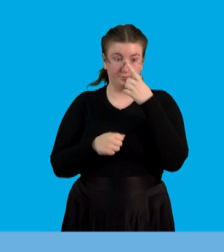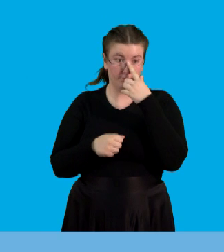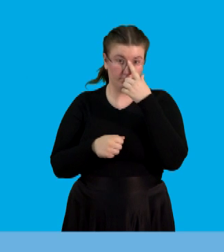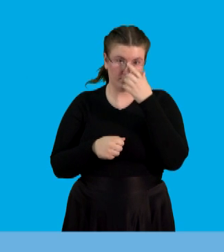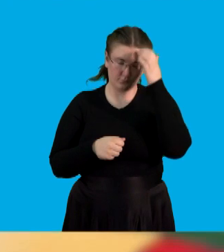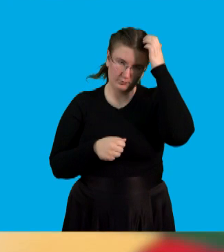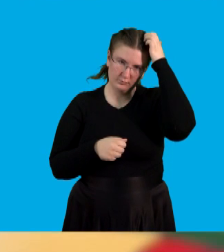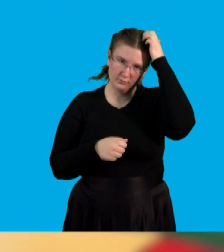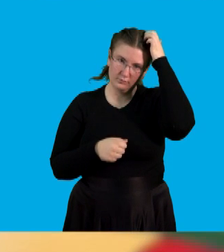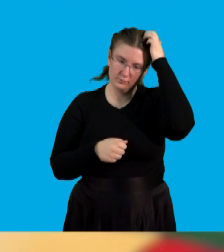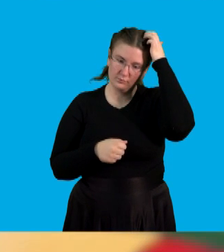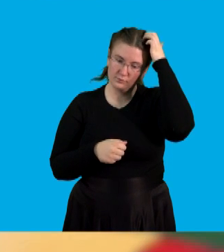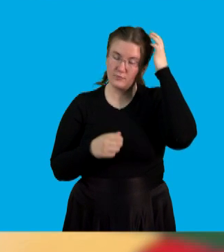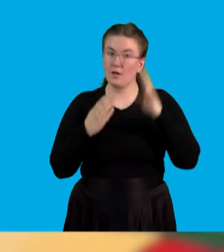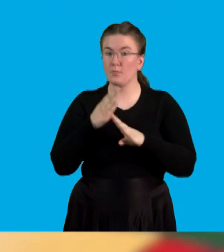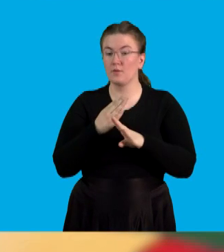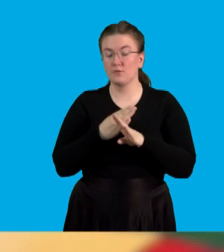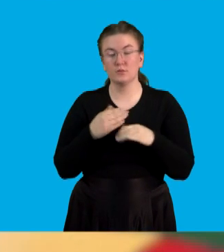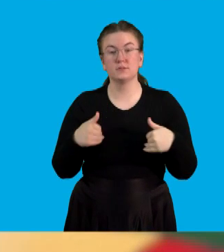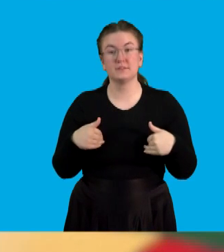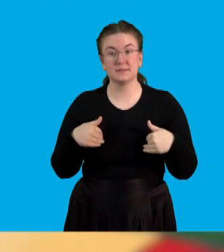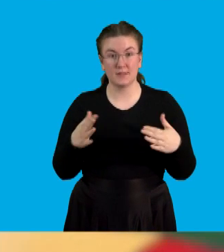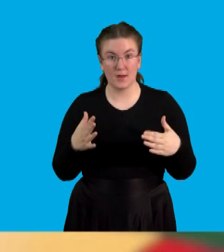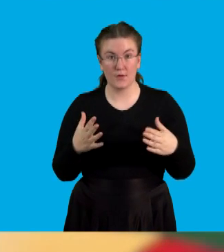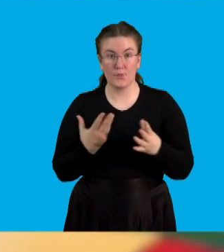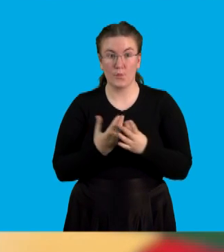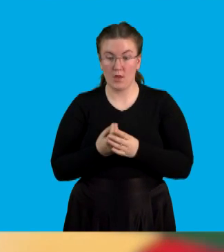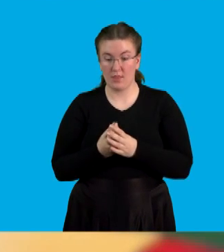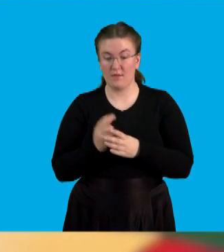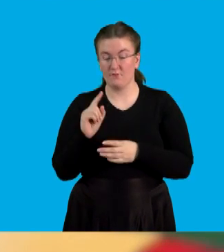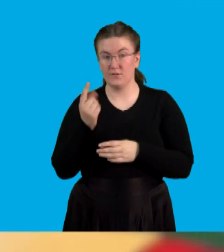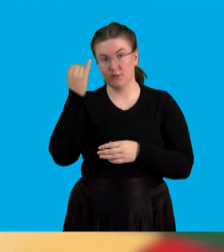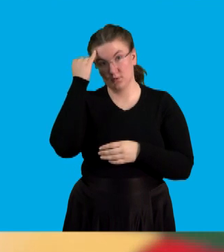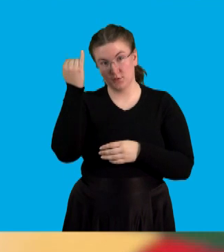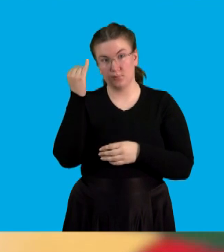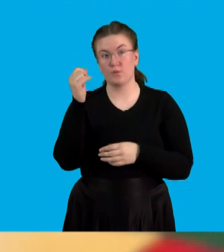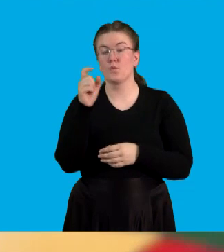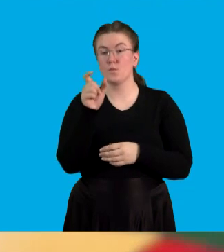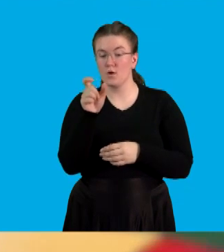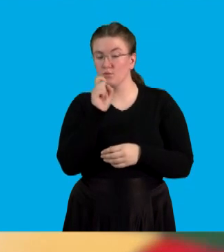of refraction. But then, before we start with the first concept and